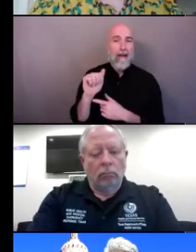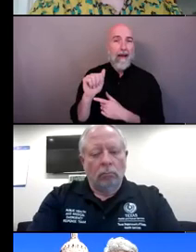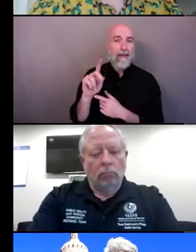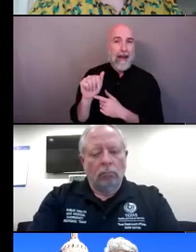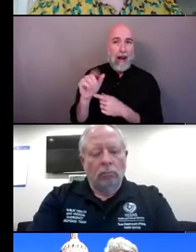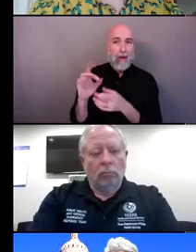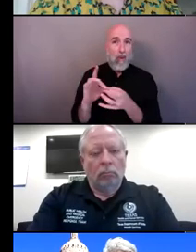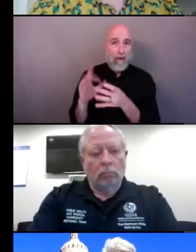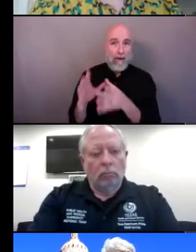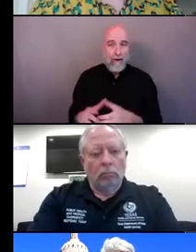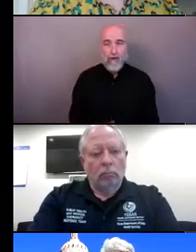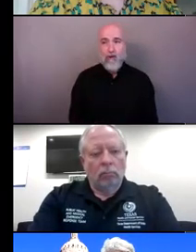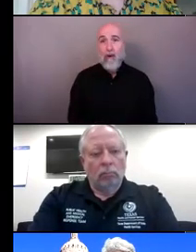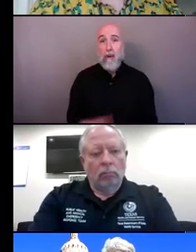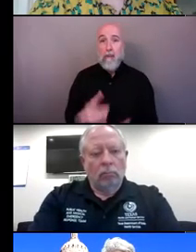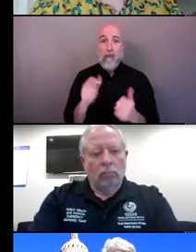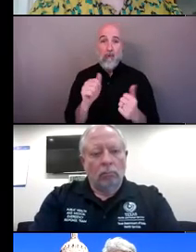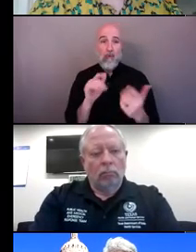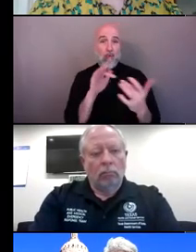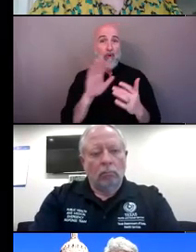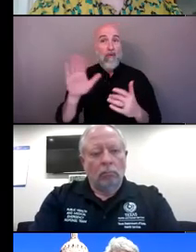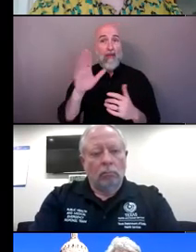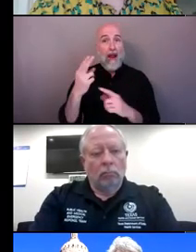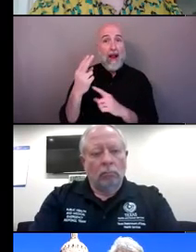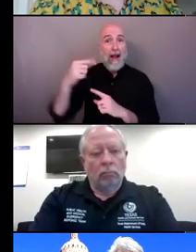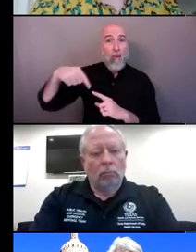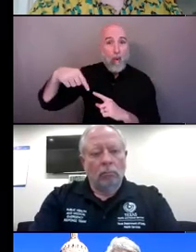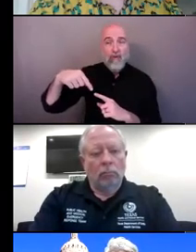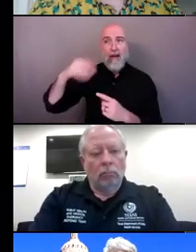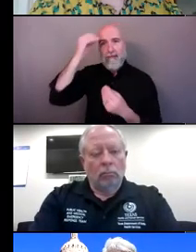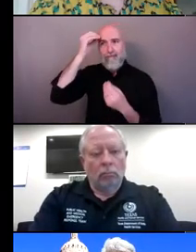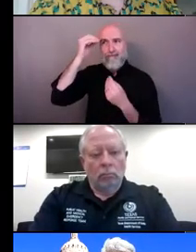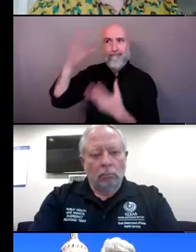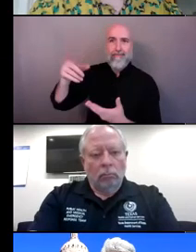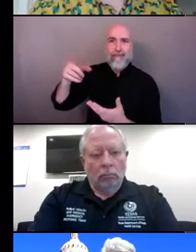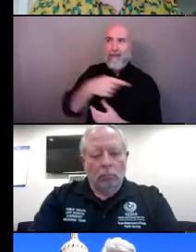coordinators, and you could reach out to their headquarters and let the headquarters know that